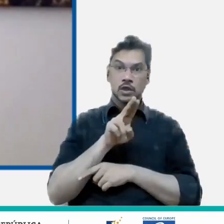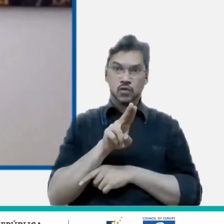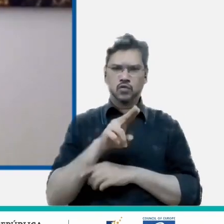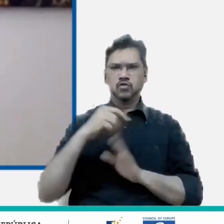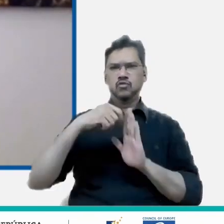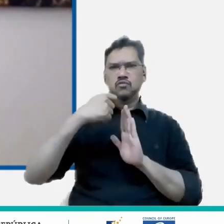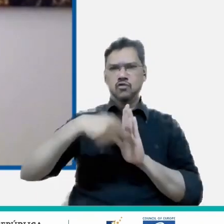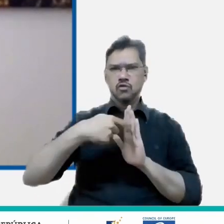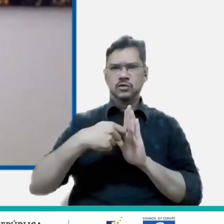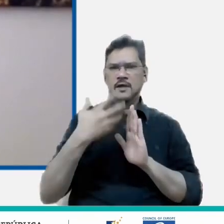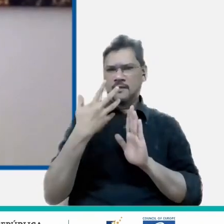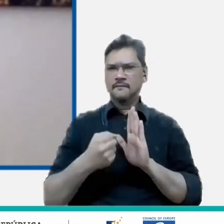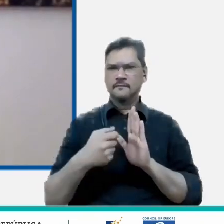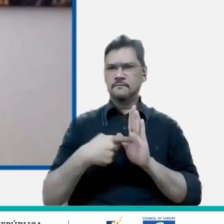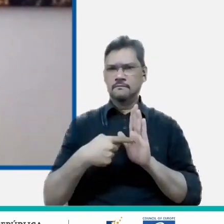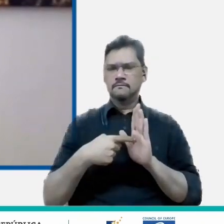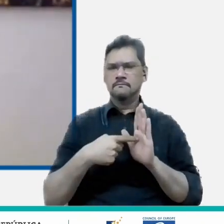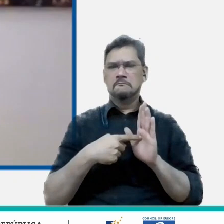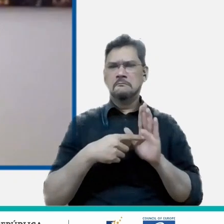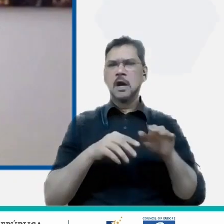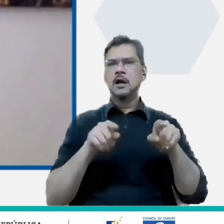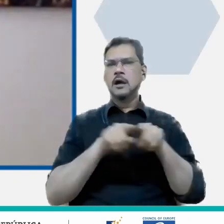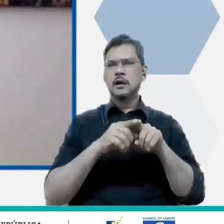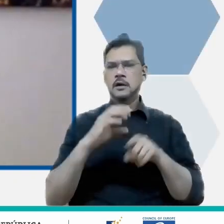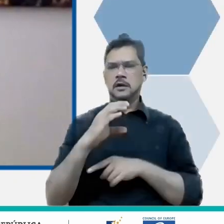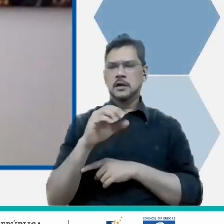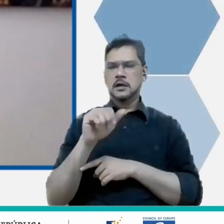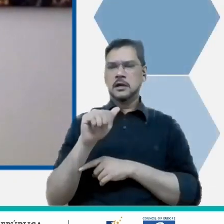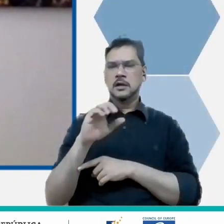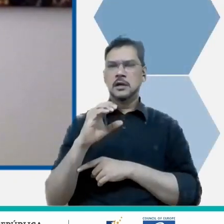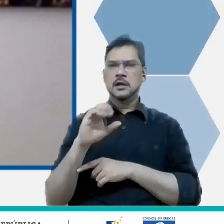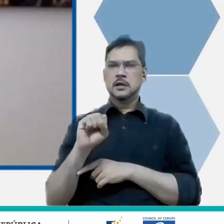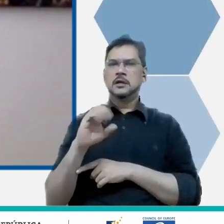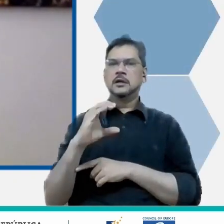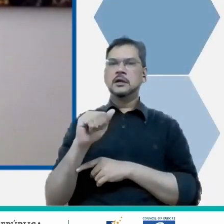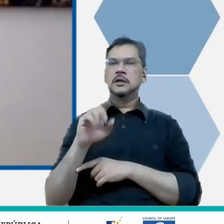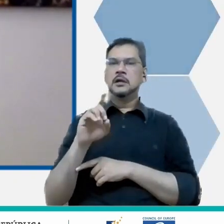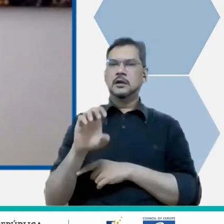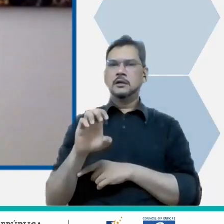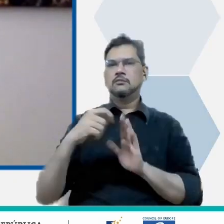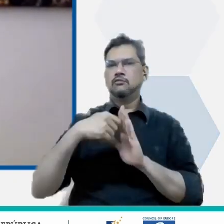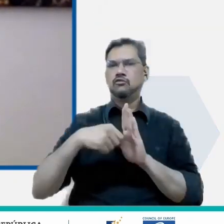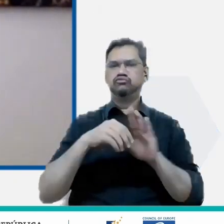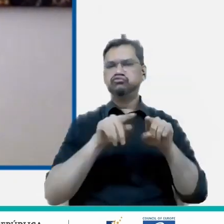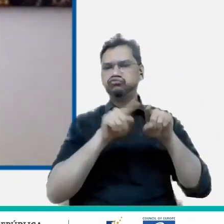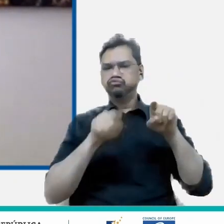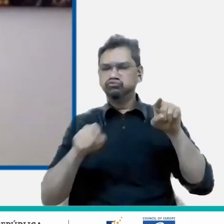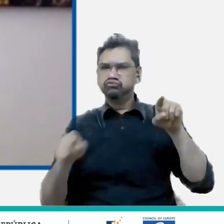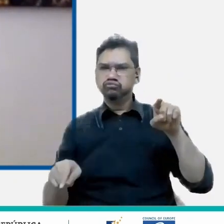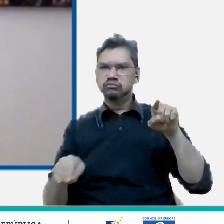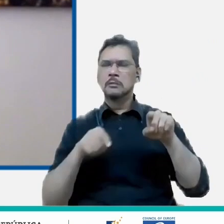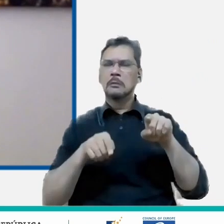civil protection specialists and climate change adaptation experts to identify and measure climate risk,